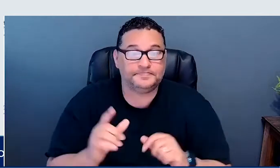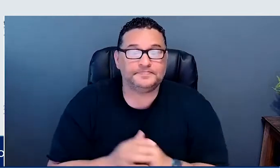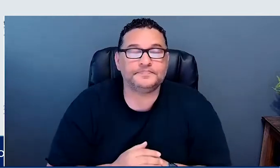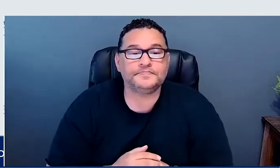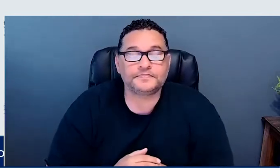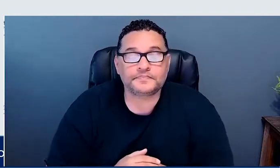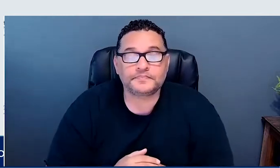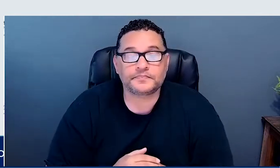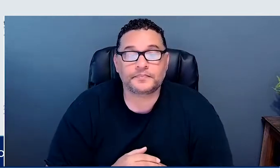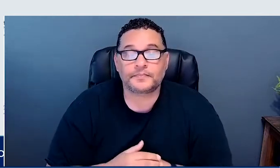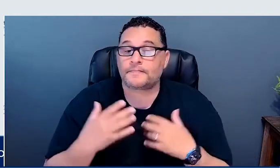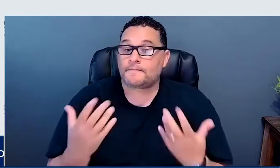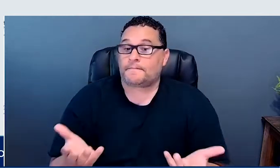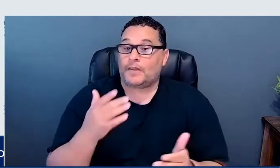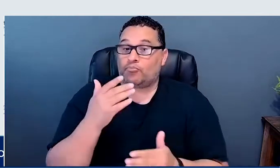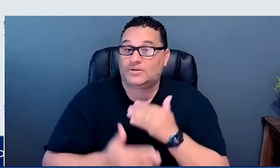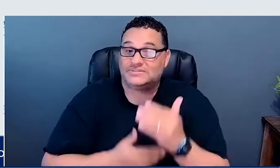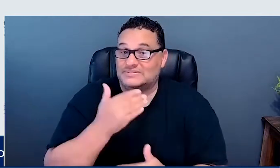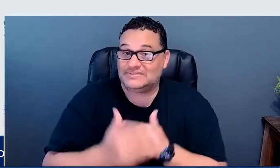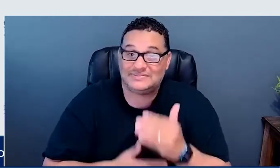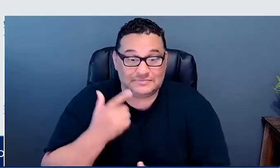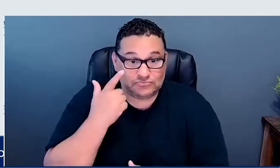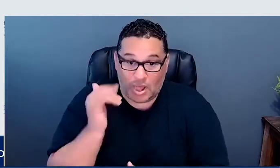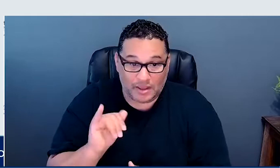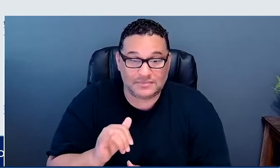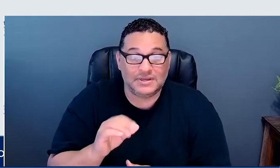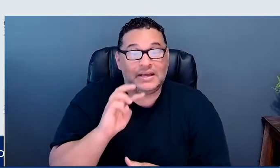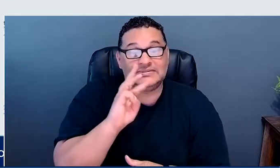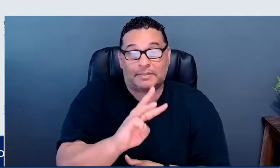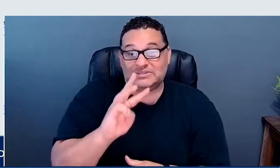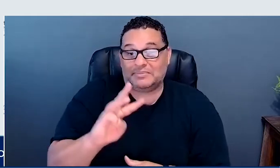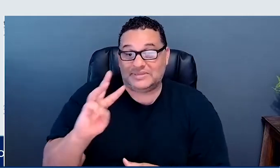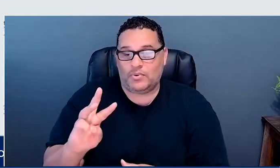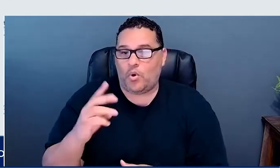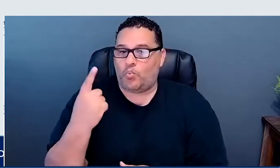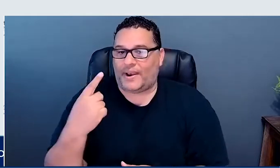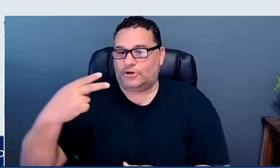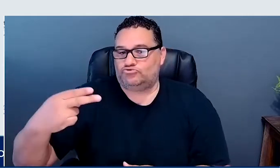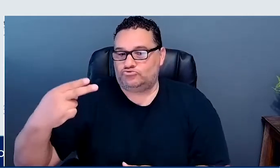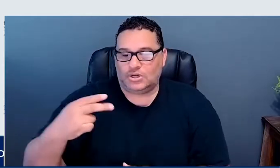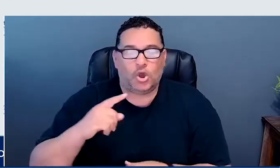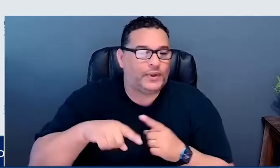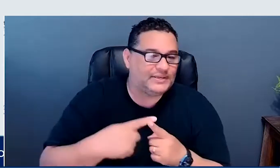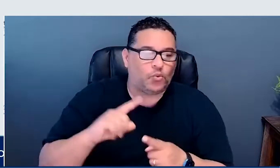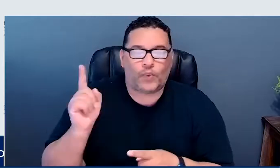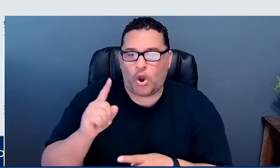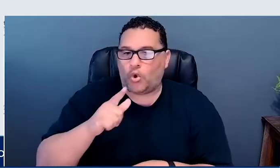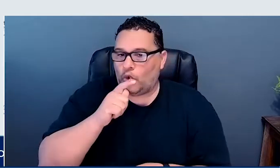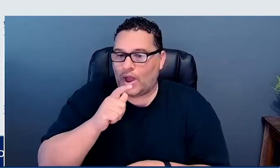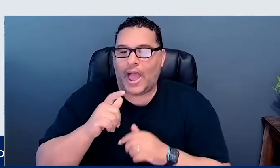Here's the process, all the W's and one H, the when, where, who,